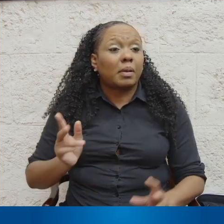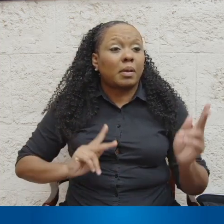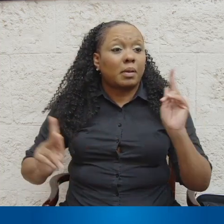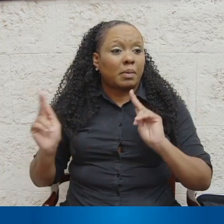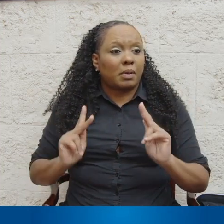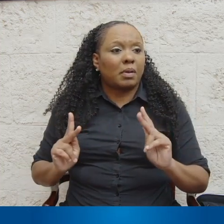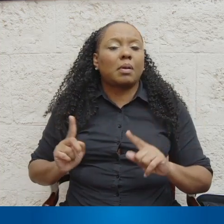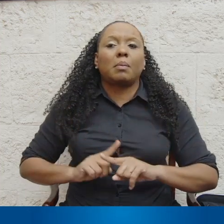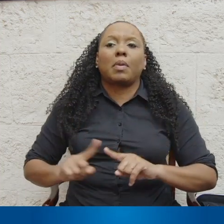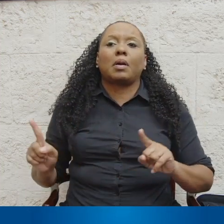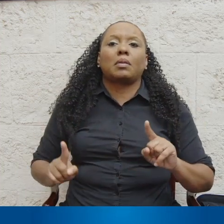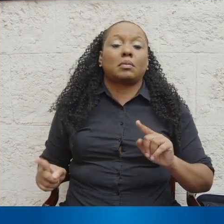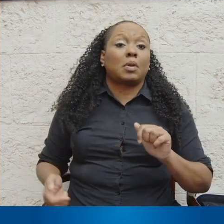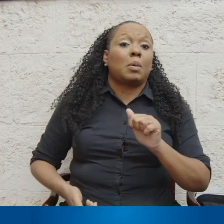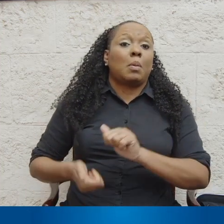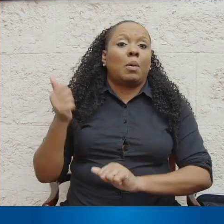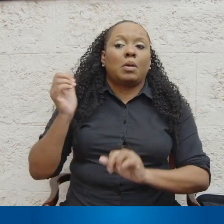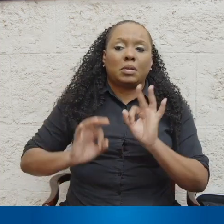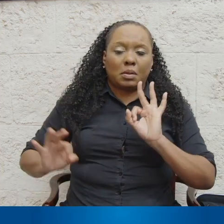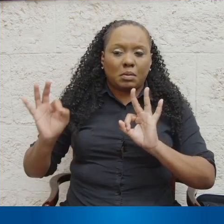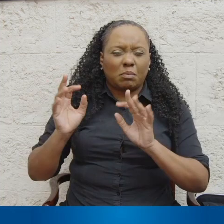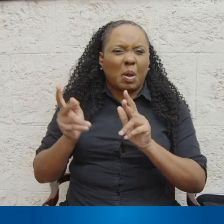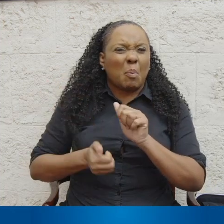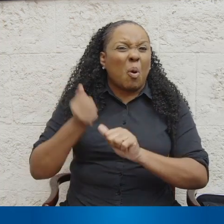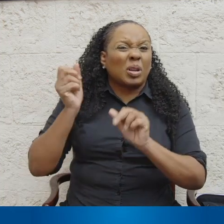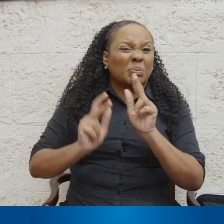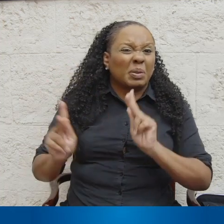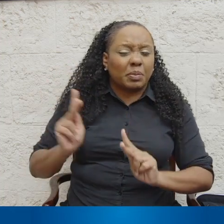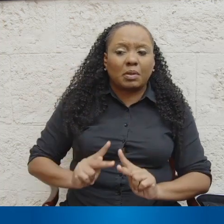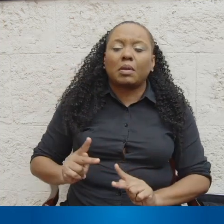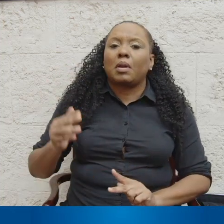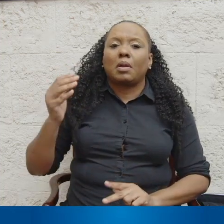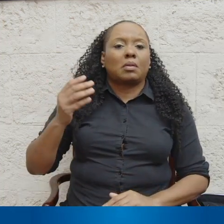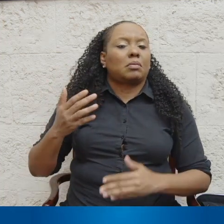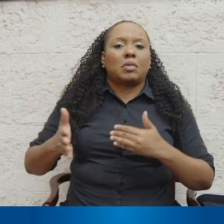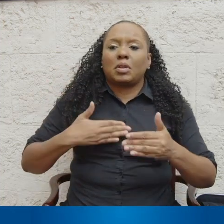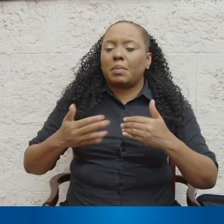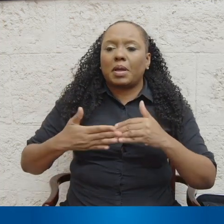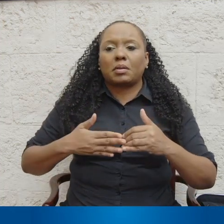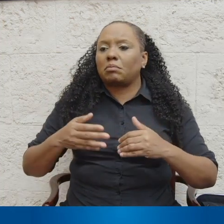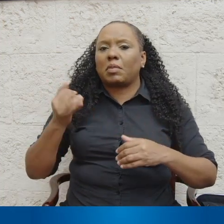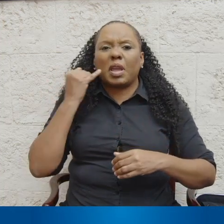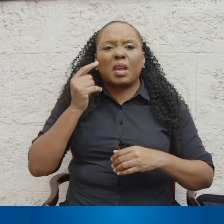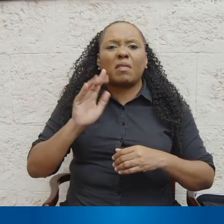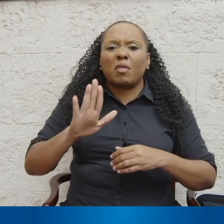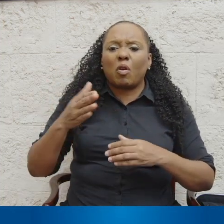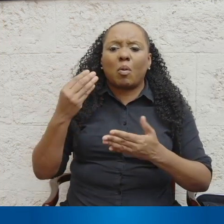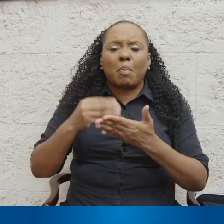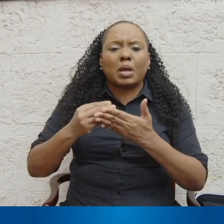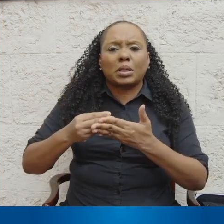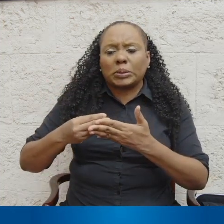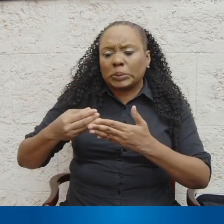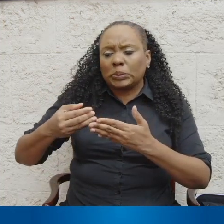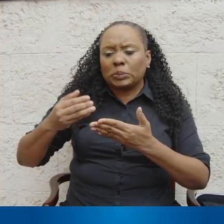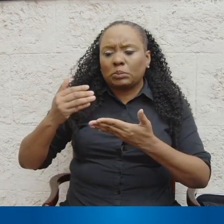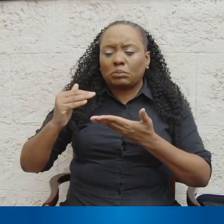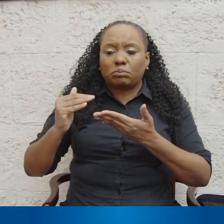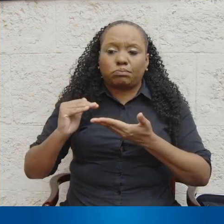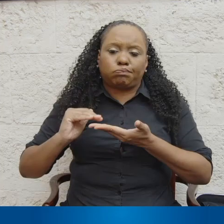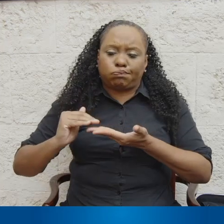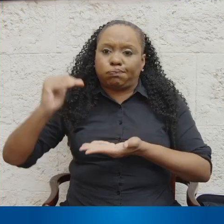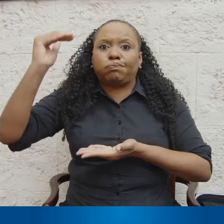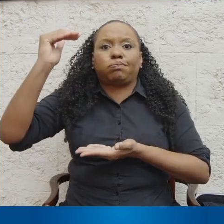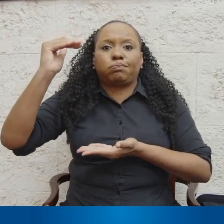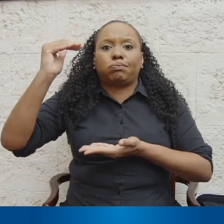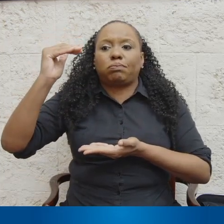the greater part, in addition, is to encourage those who are above the poverty line or who are in wall houses to get them to get